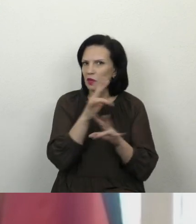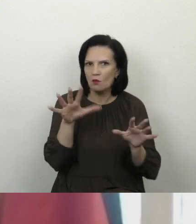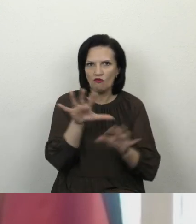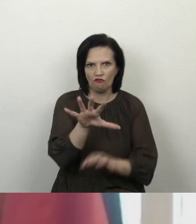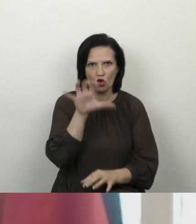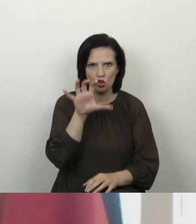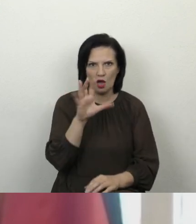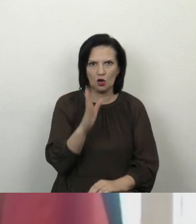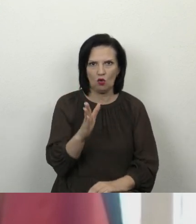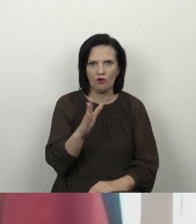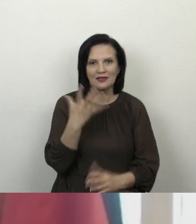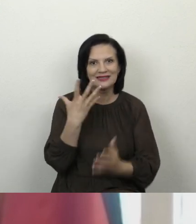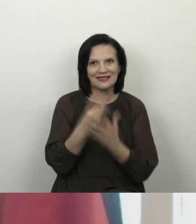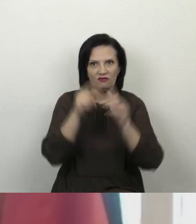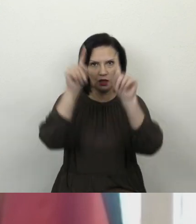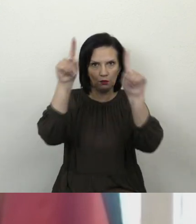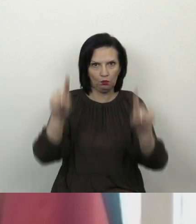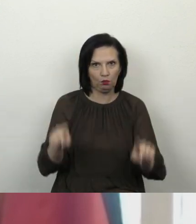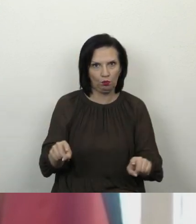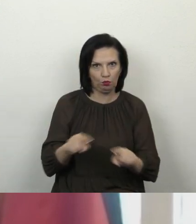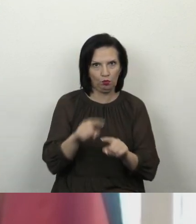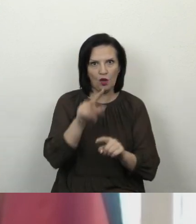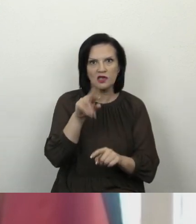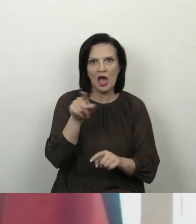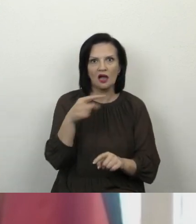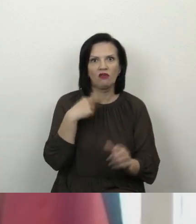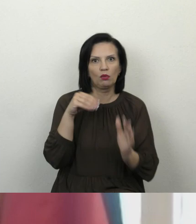voting when there is an election in the